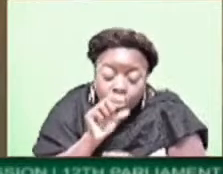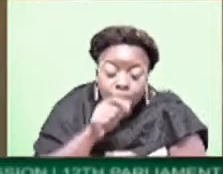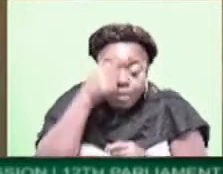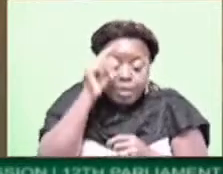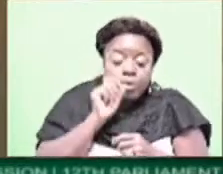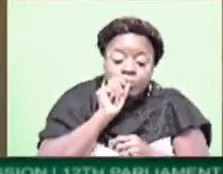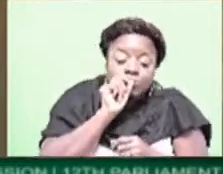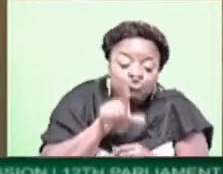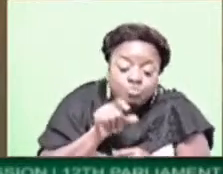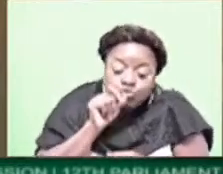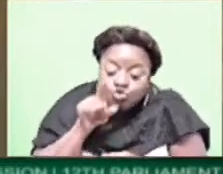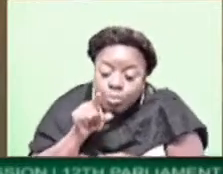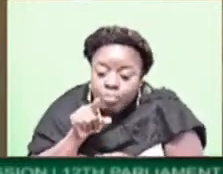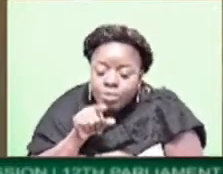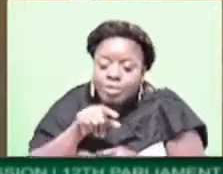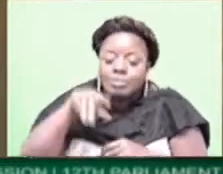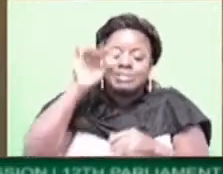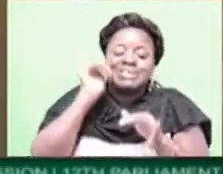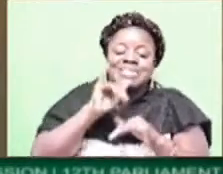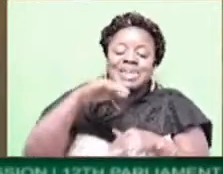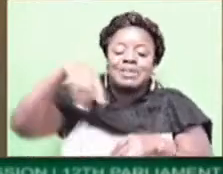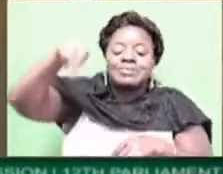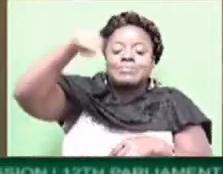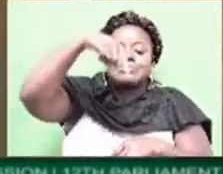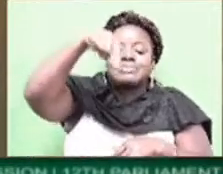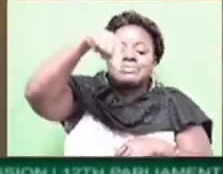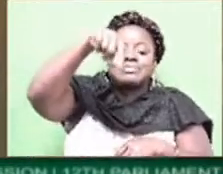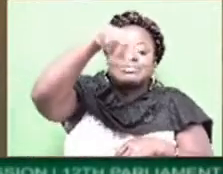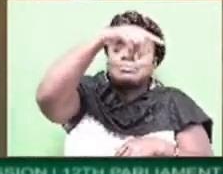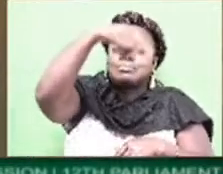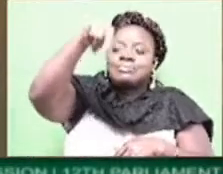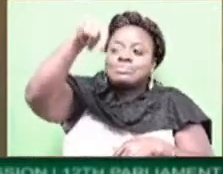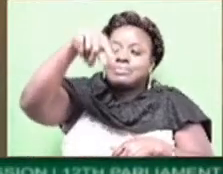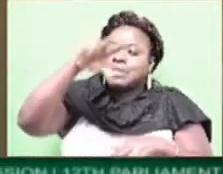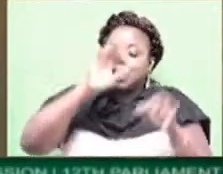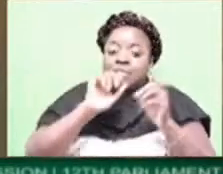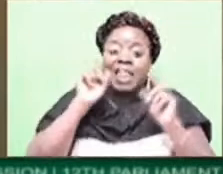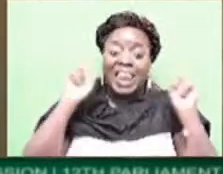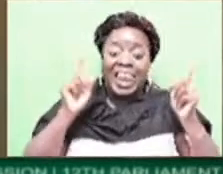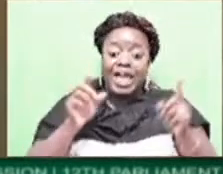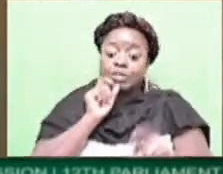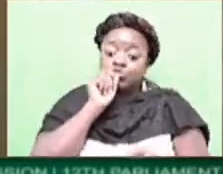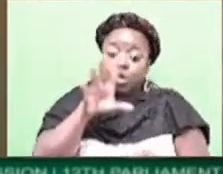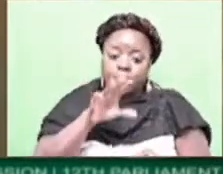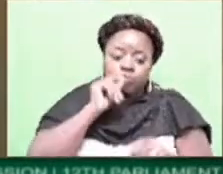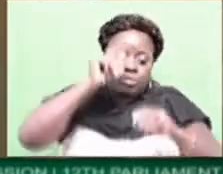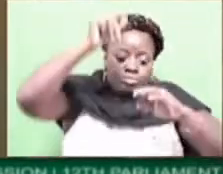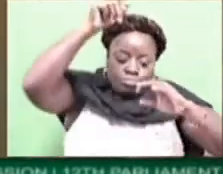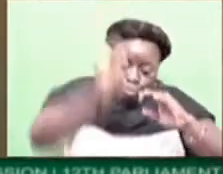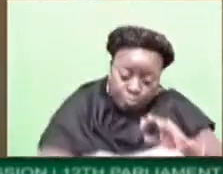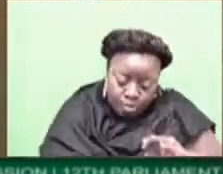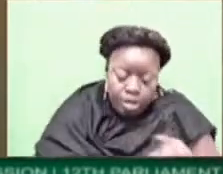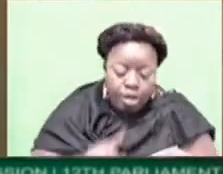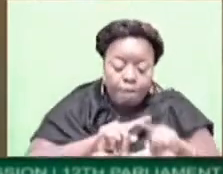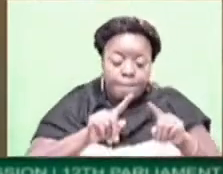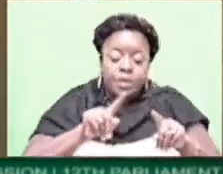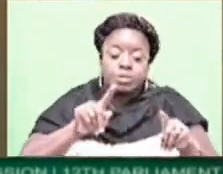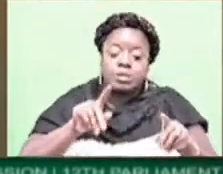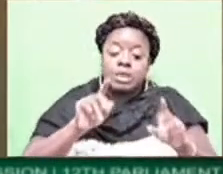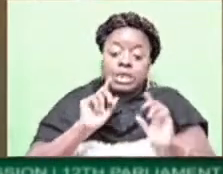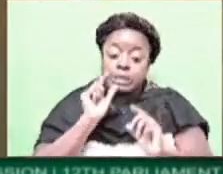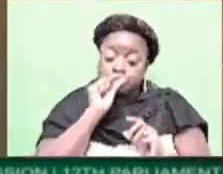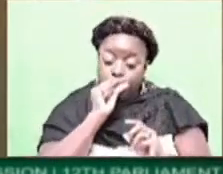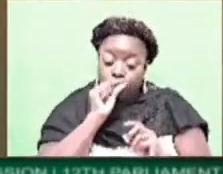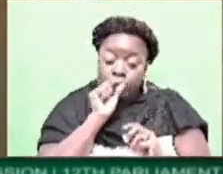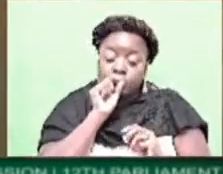droplets tend to hang in the air, as opposed to larger droplets which tend to sink.